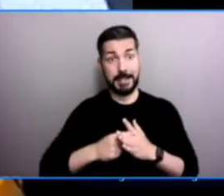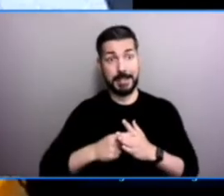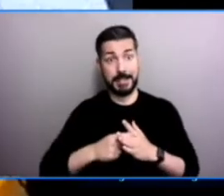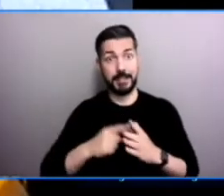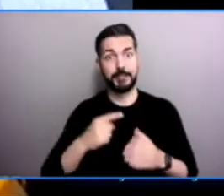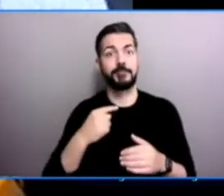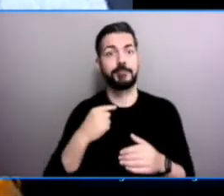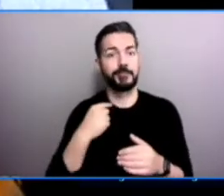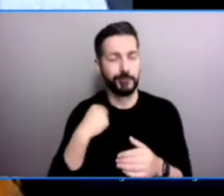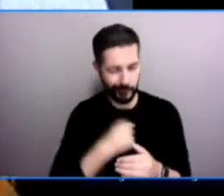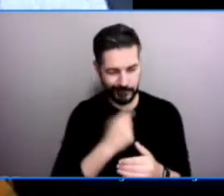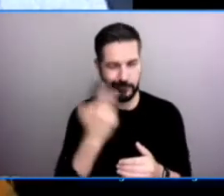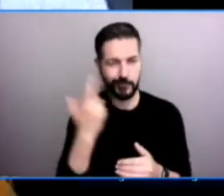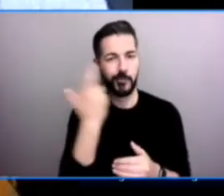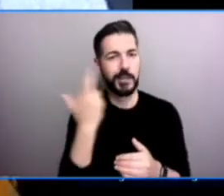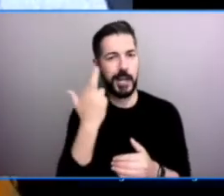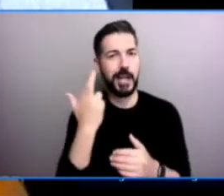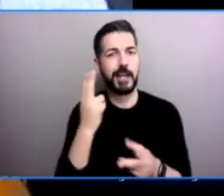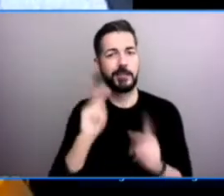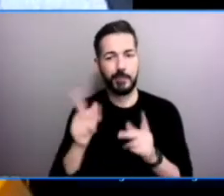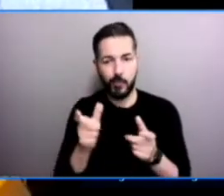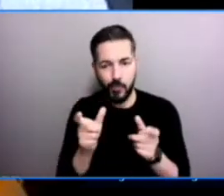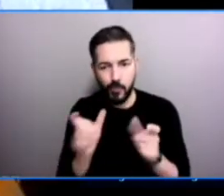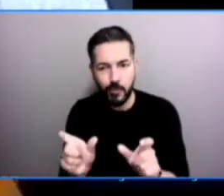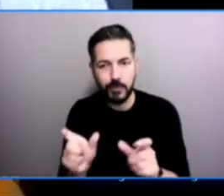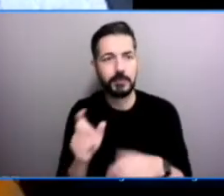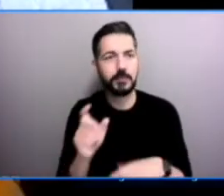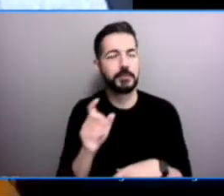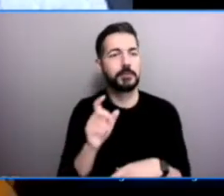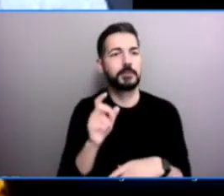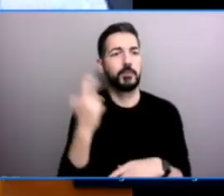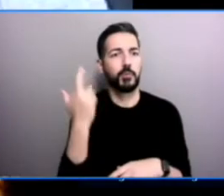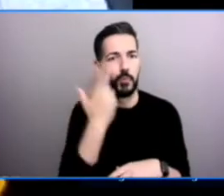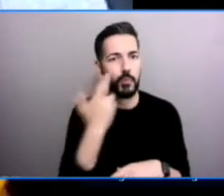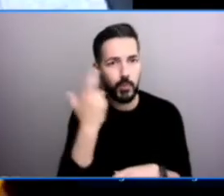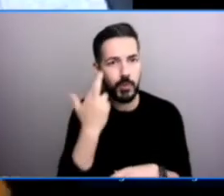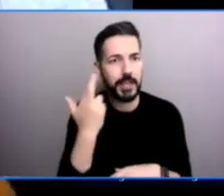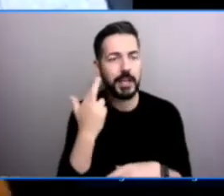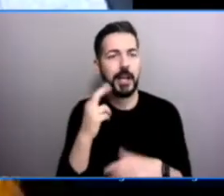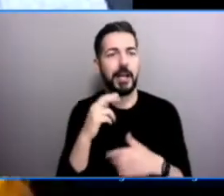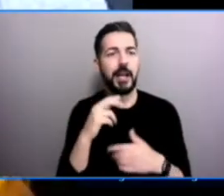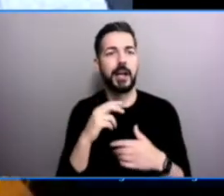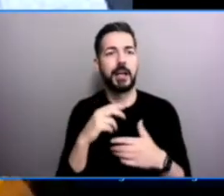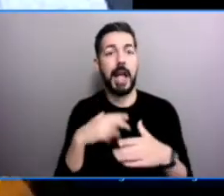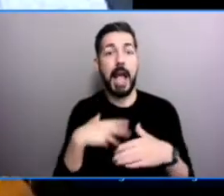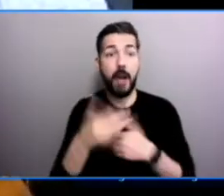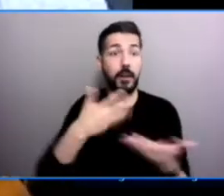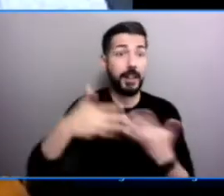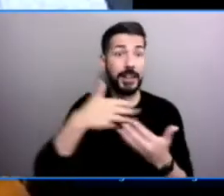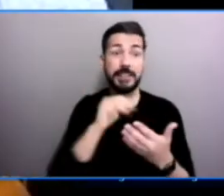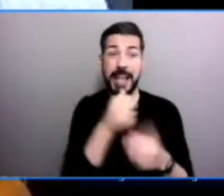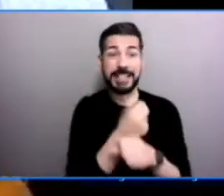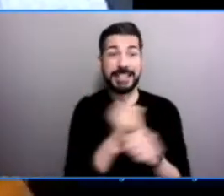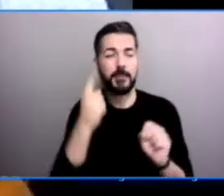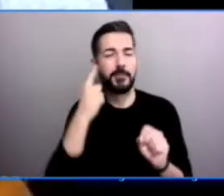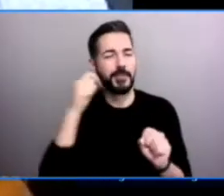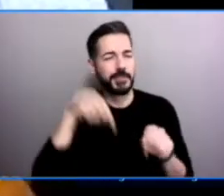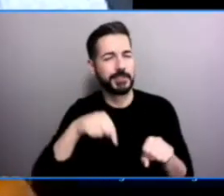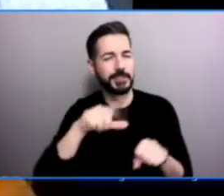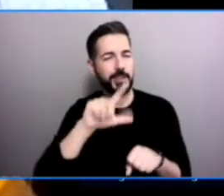in the world. That's always happening. But the uprisings were a backdrop. Obviously, the pandemic, we had 6